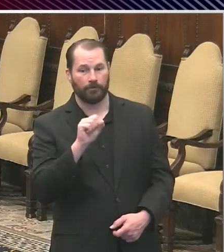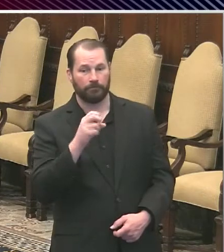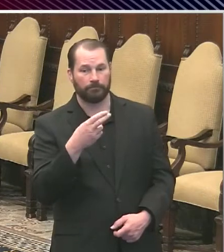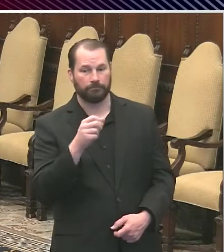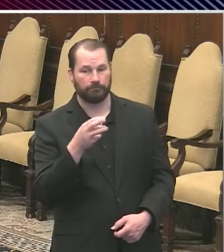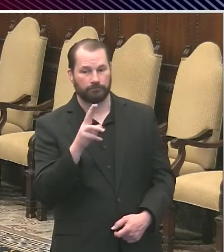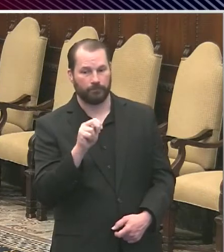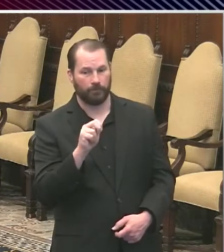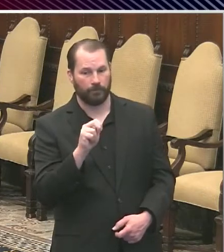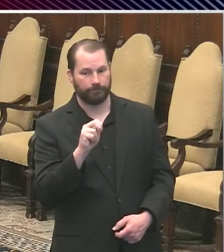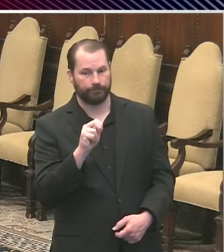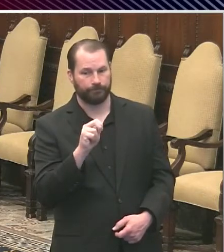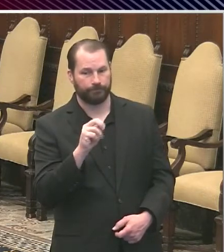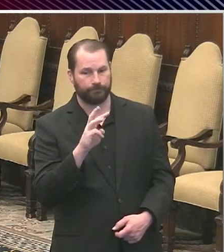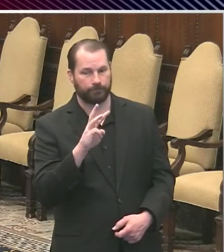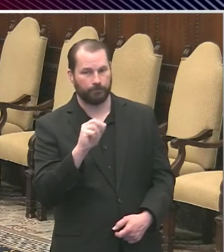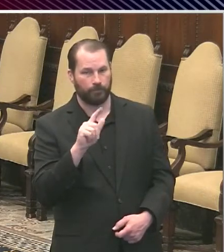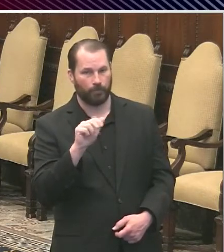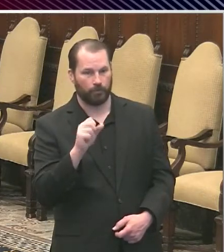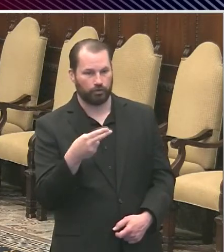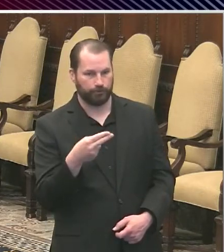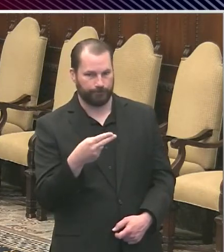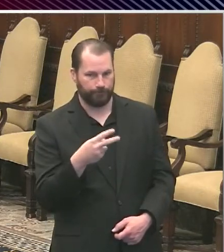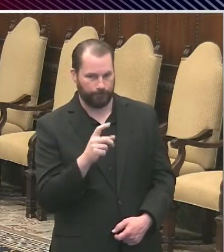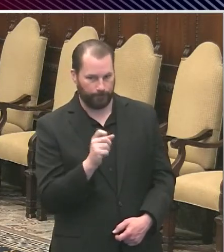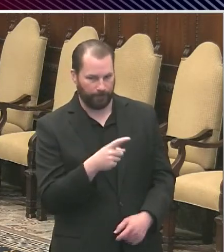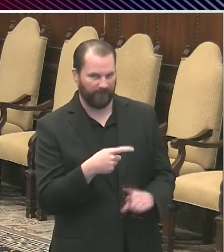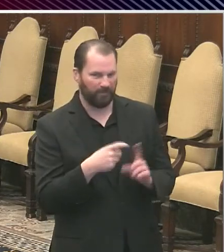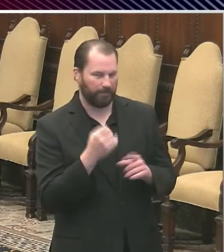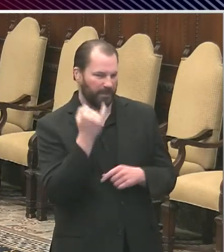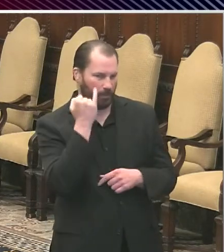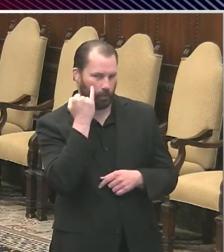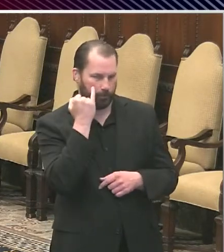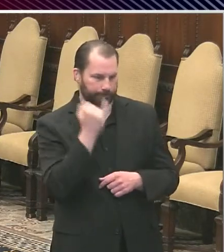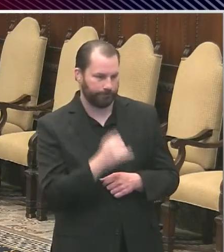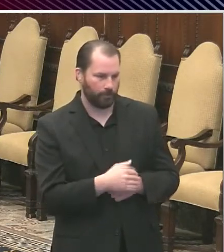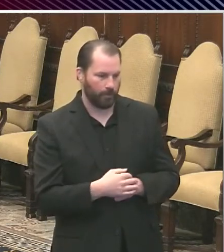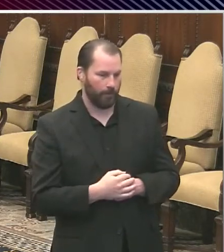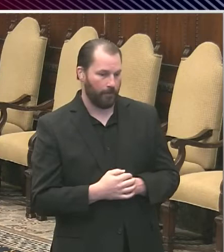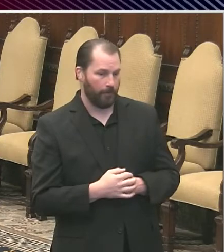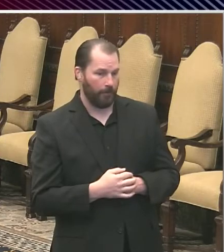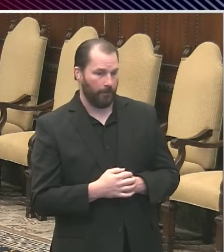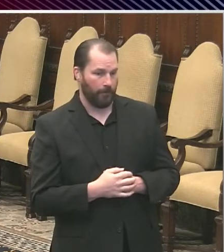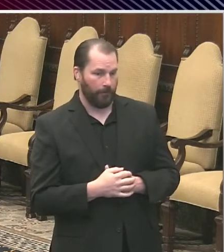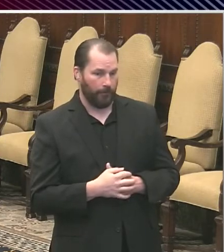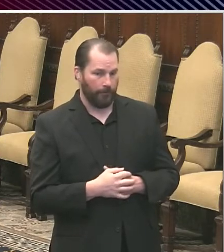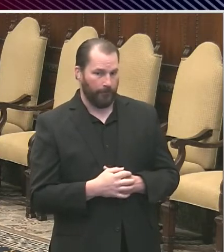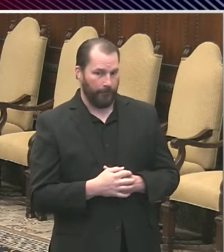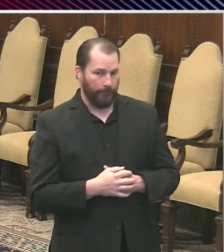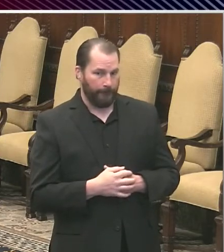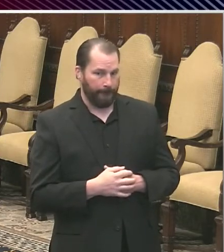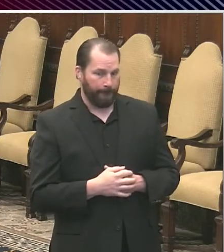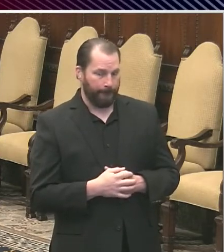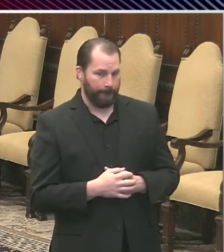Sean? Thanks. First question, is